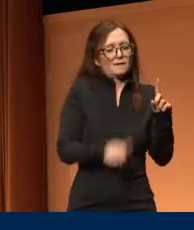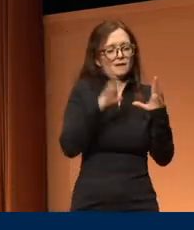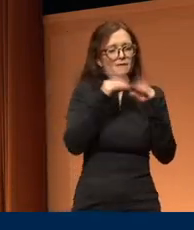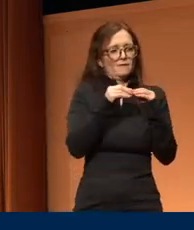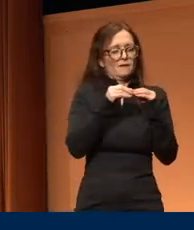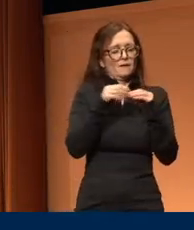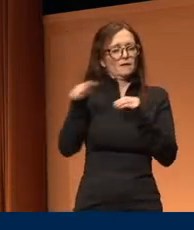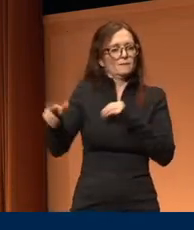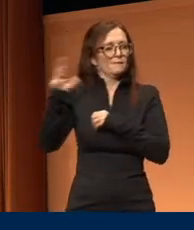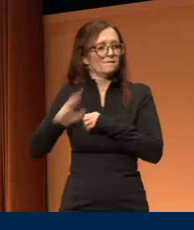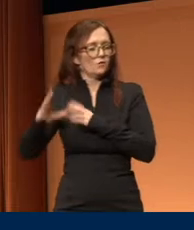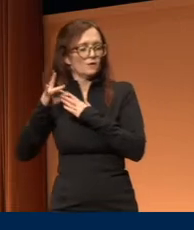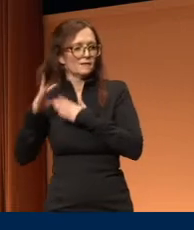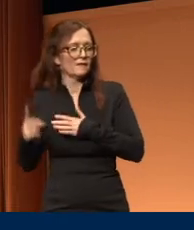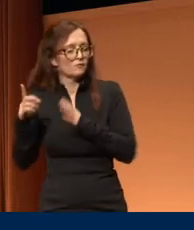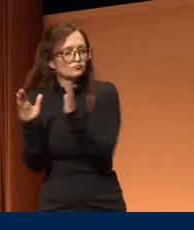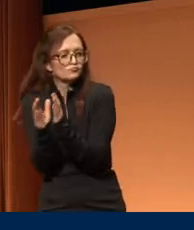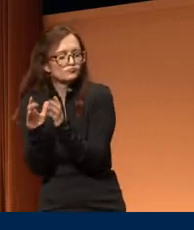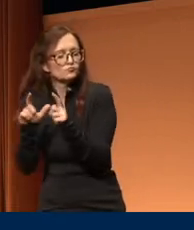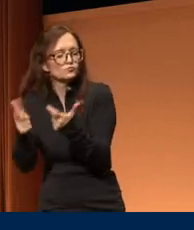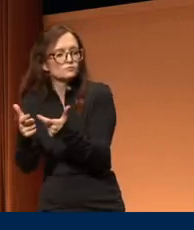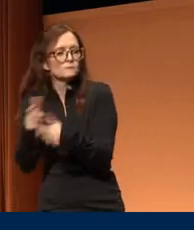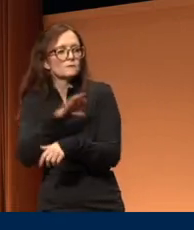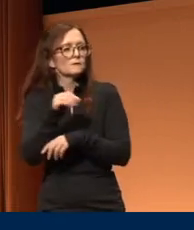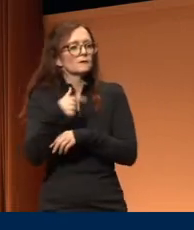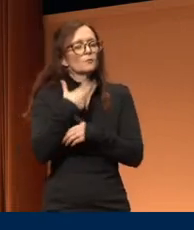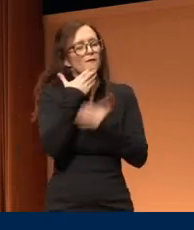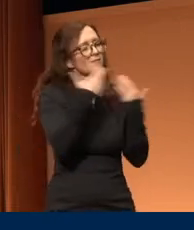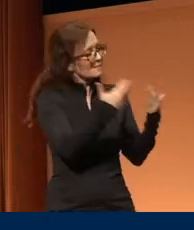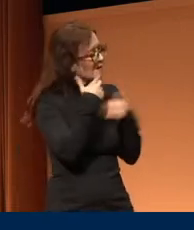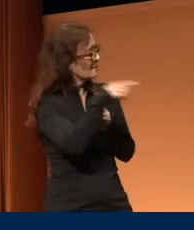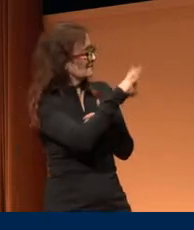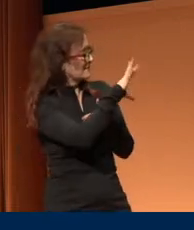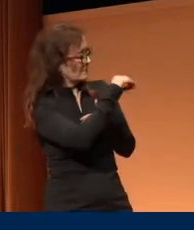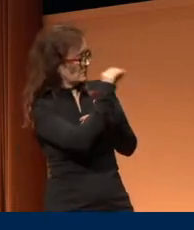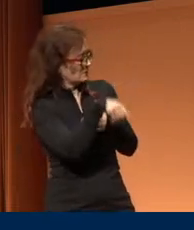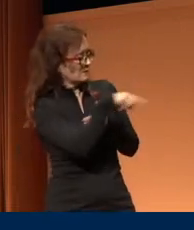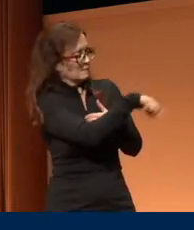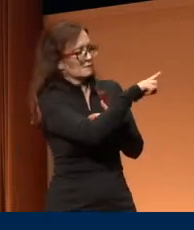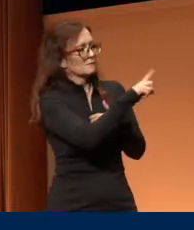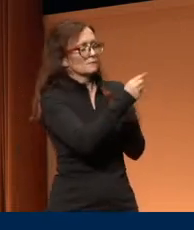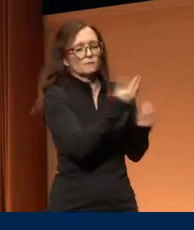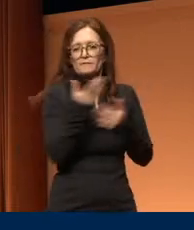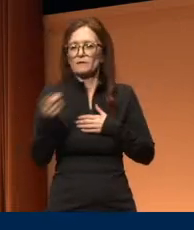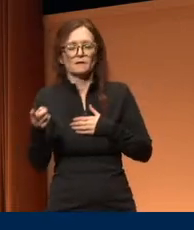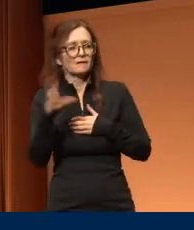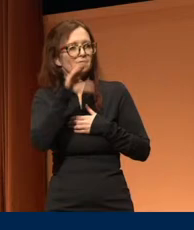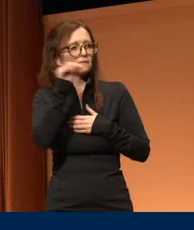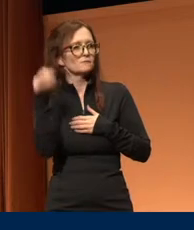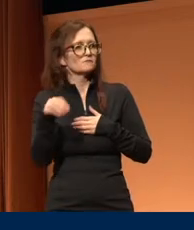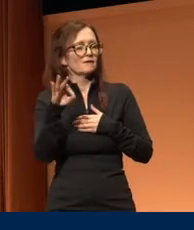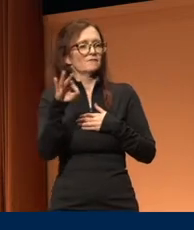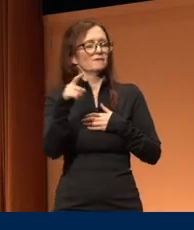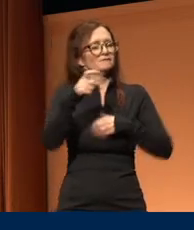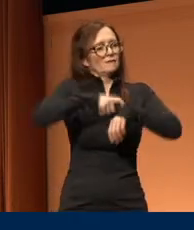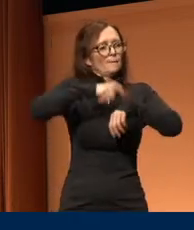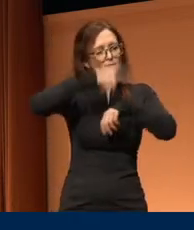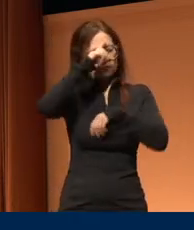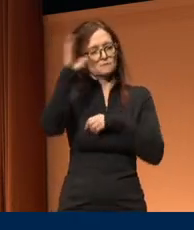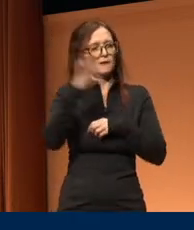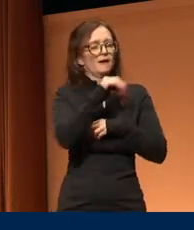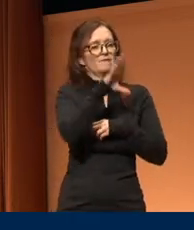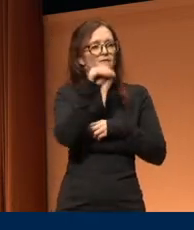of the minority stood up to say, I want to thank the 75% for giving us 50% of the speaking time